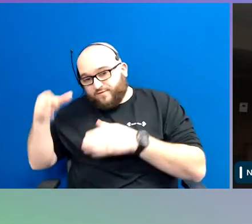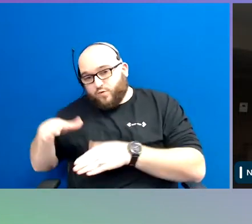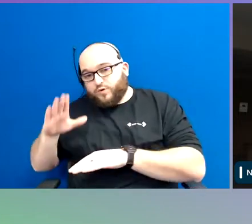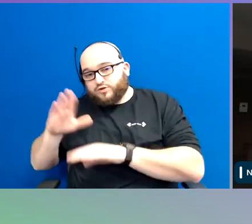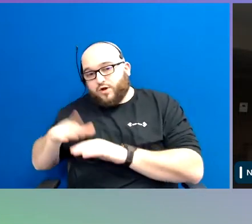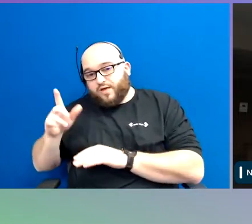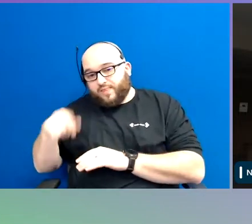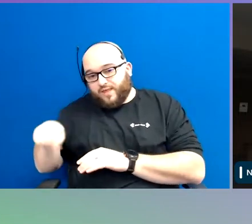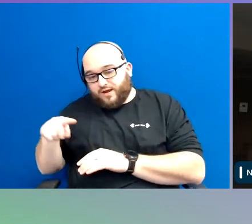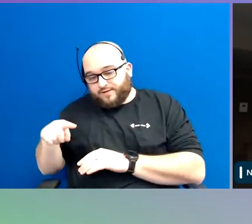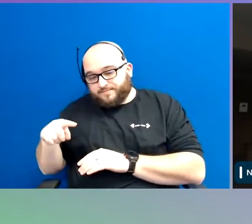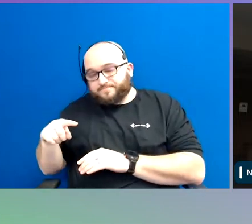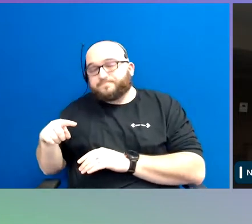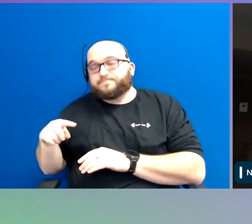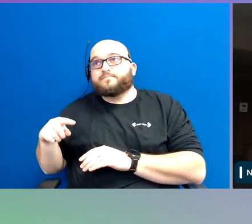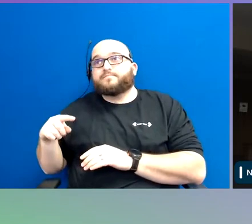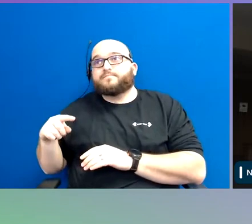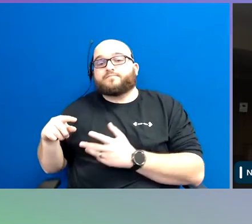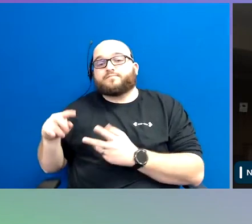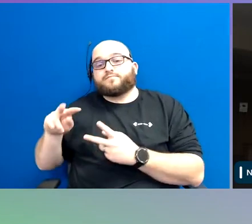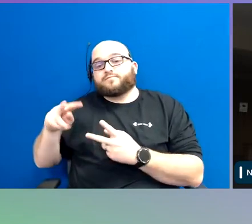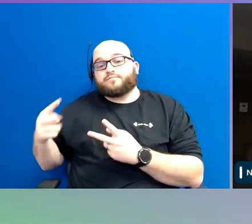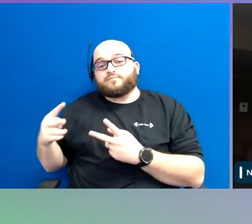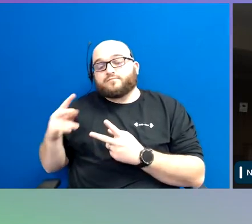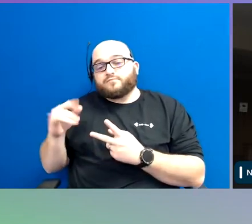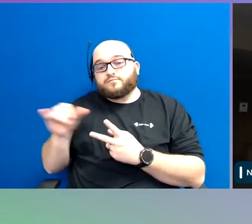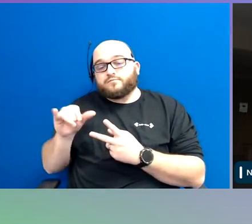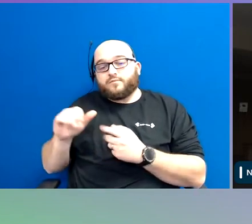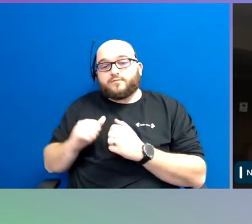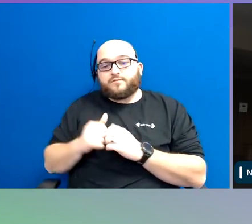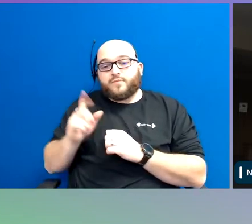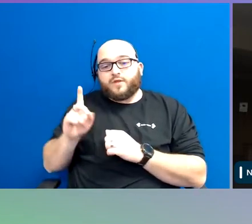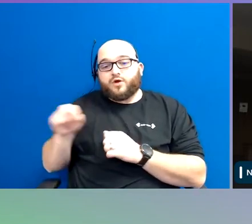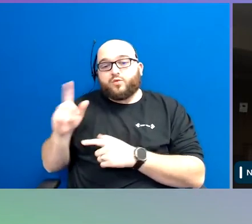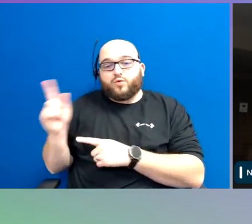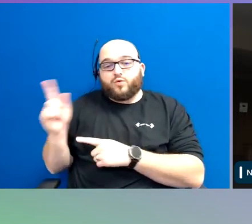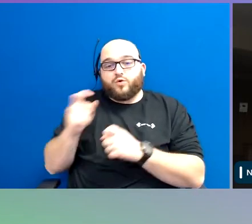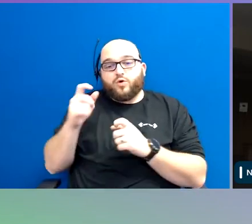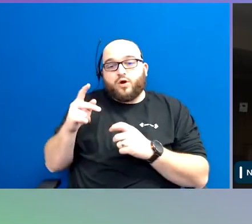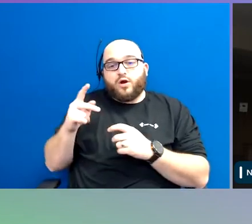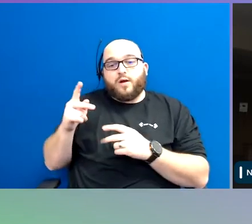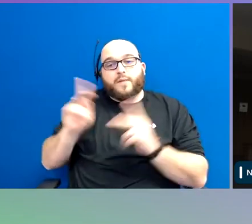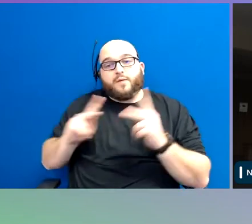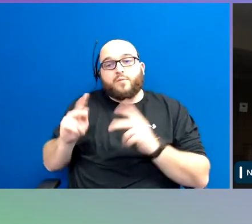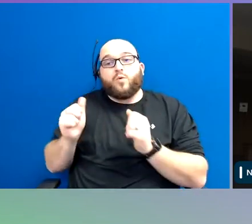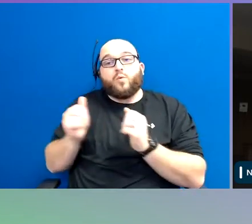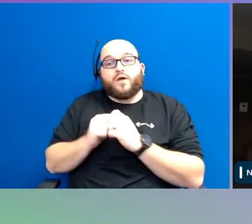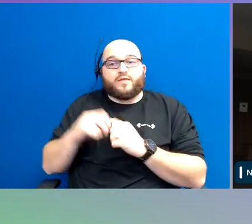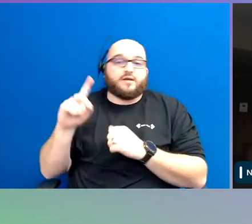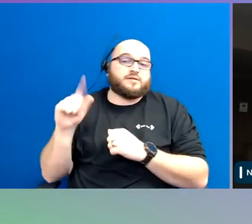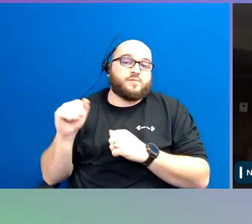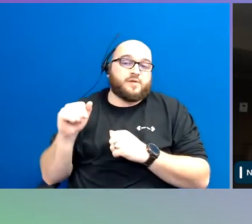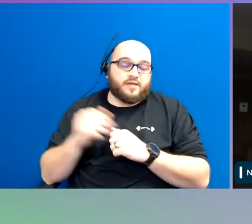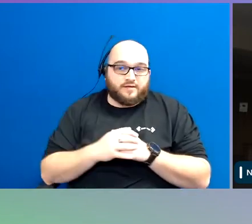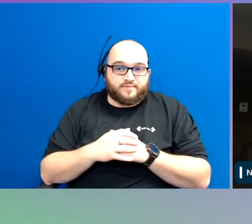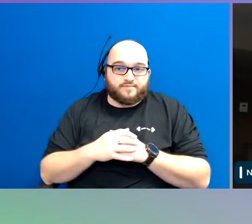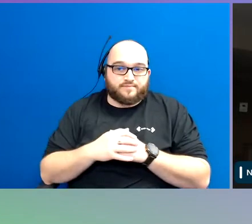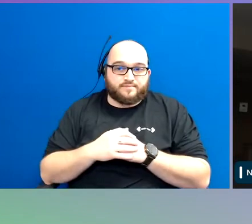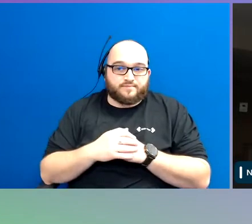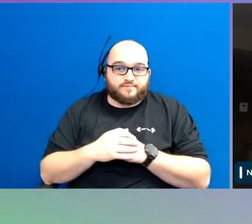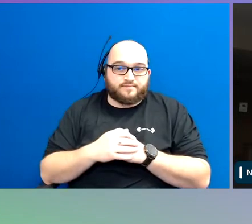then? And then the second question that's related is, how do you recruit participants with disabilities? Okay.